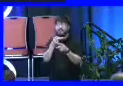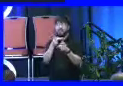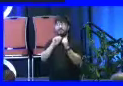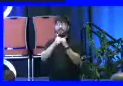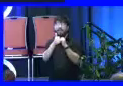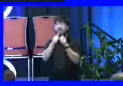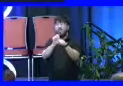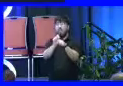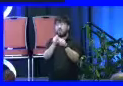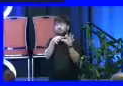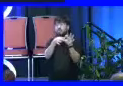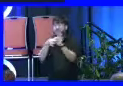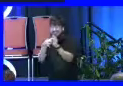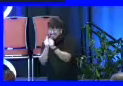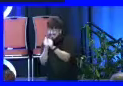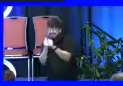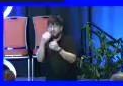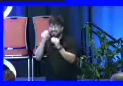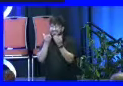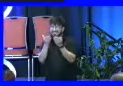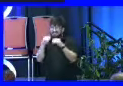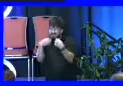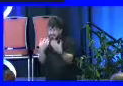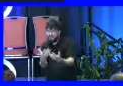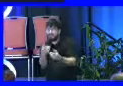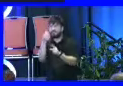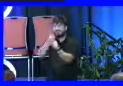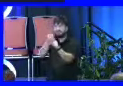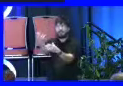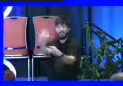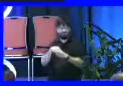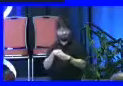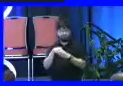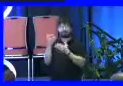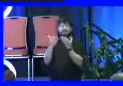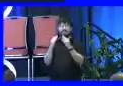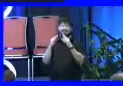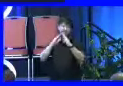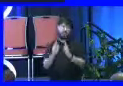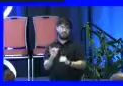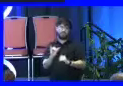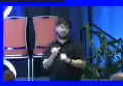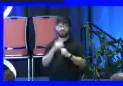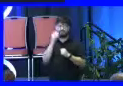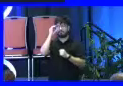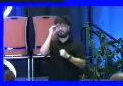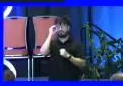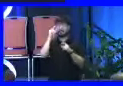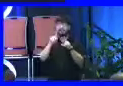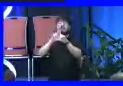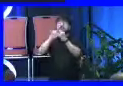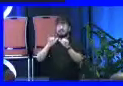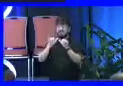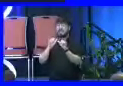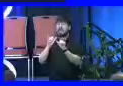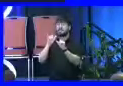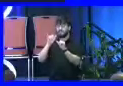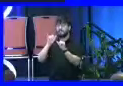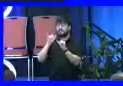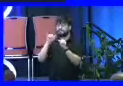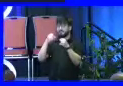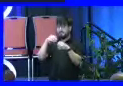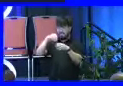service providers to engage them in services and housing. Implementing statewide data warehouses,